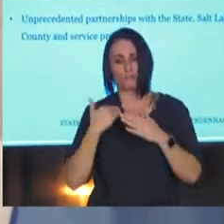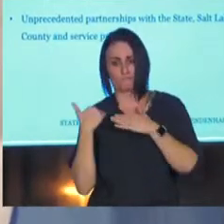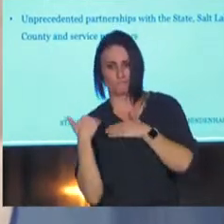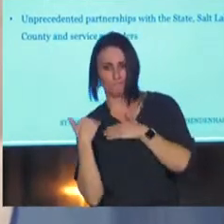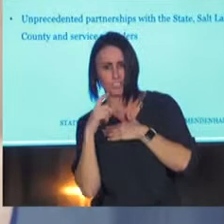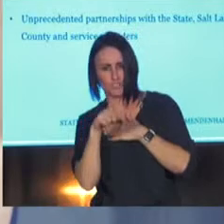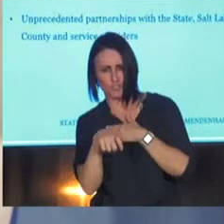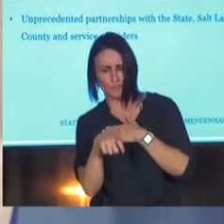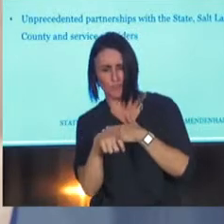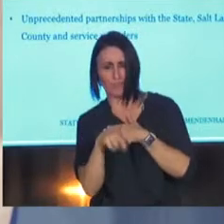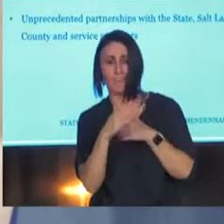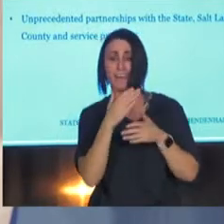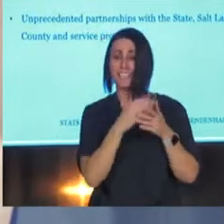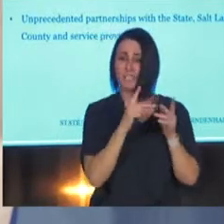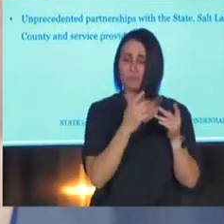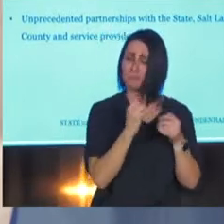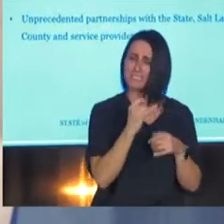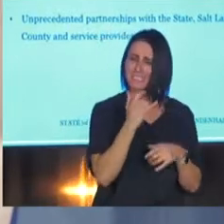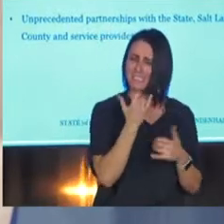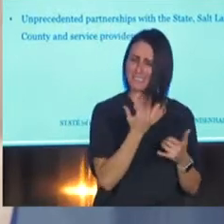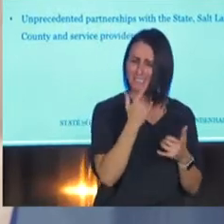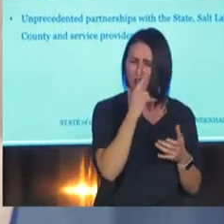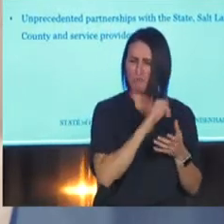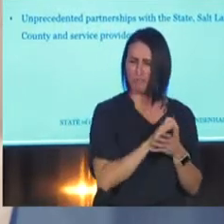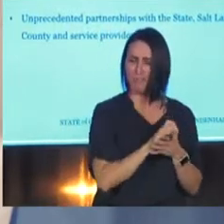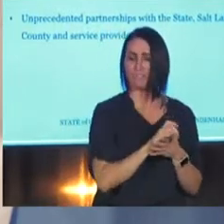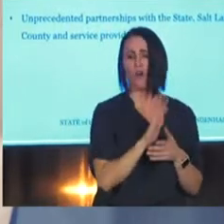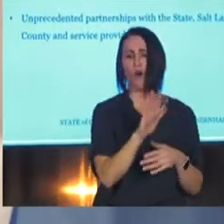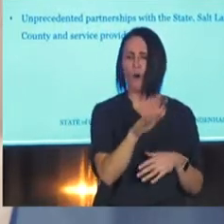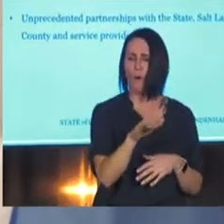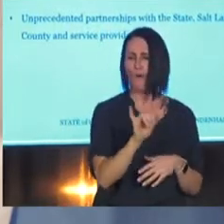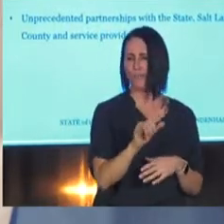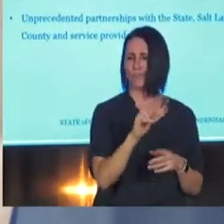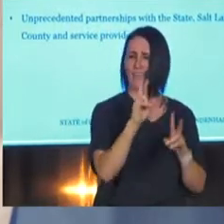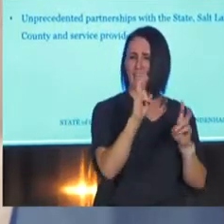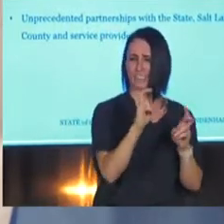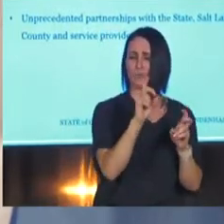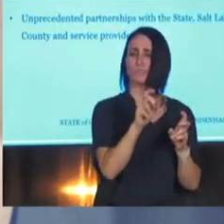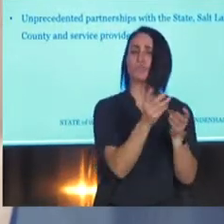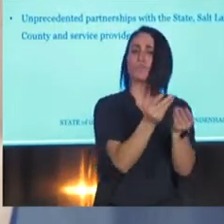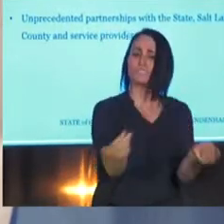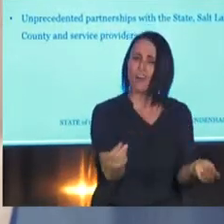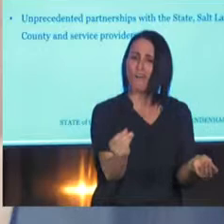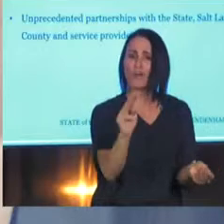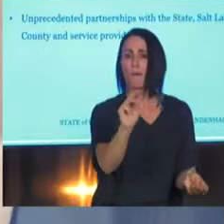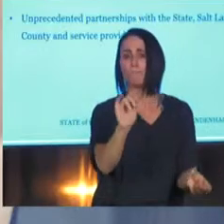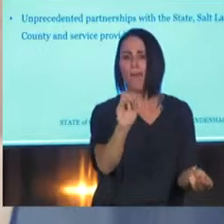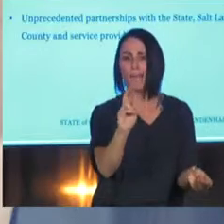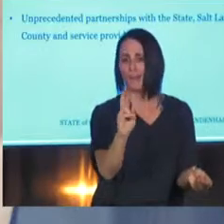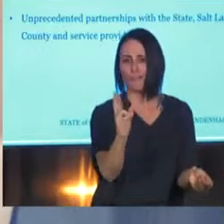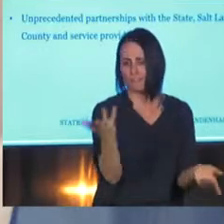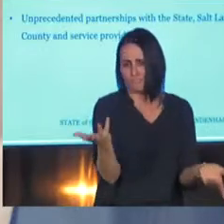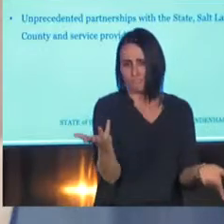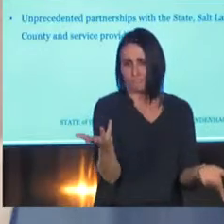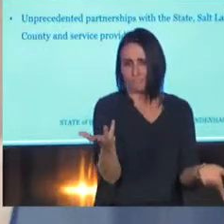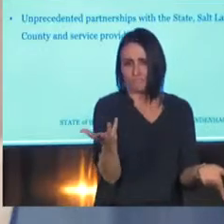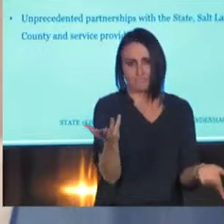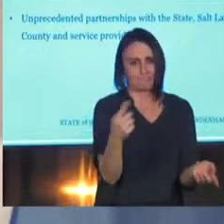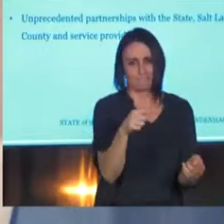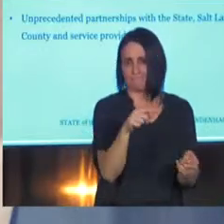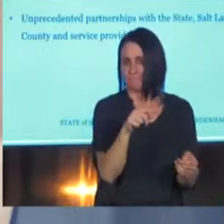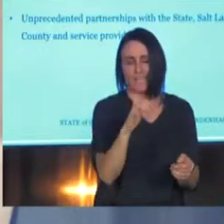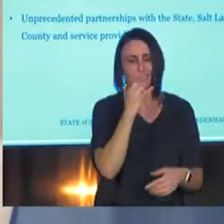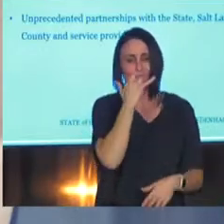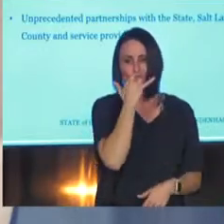folks out there, even today, would love to tell you that homelessness should be solved by the mayor alone, that is a backwards